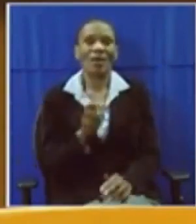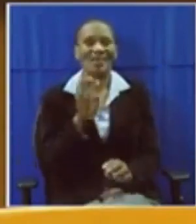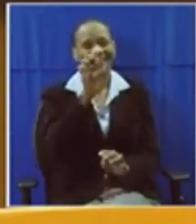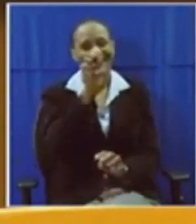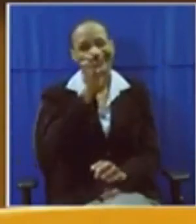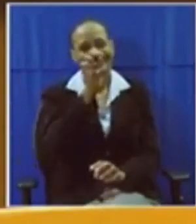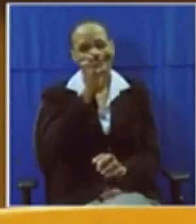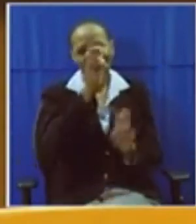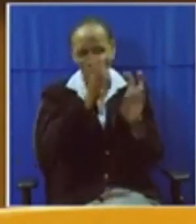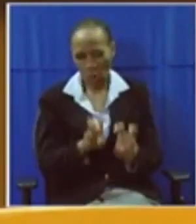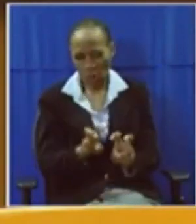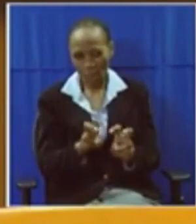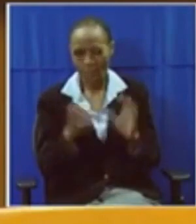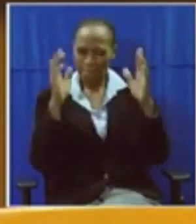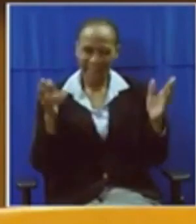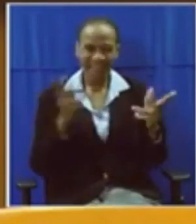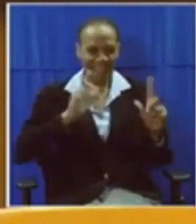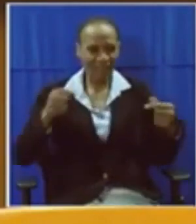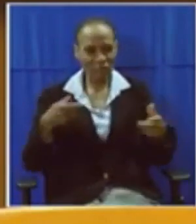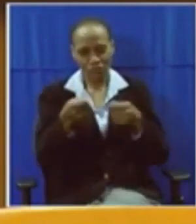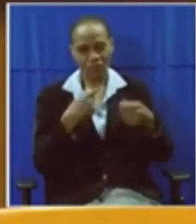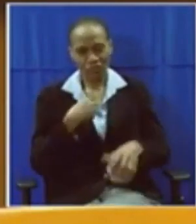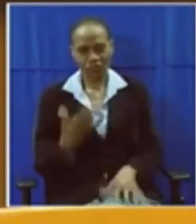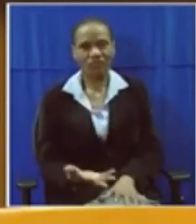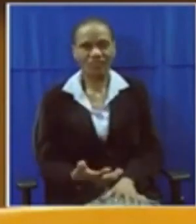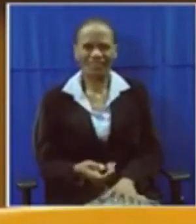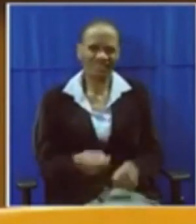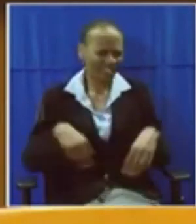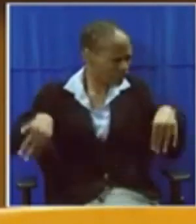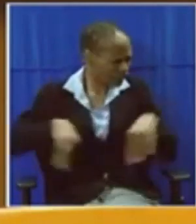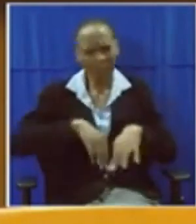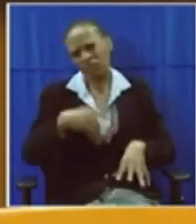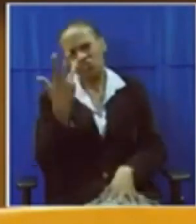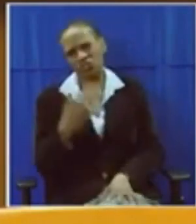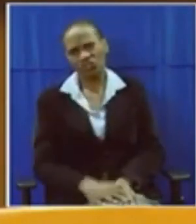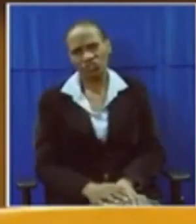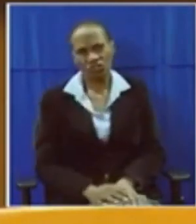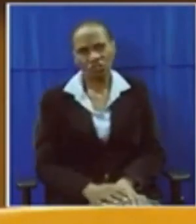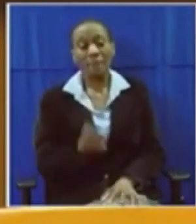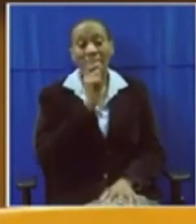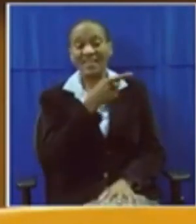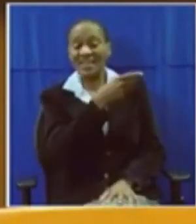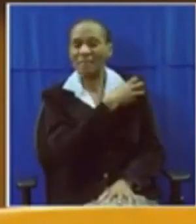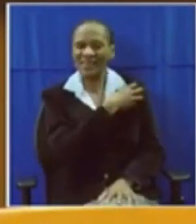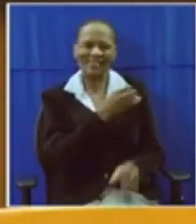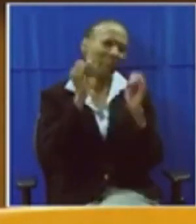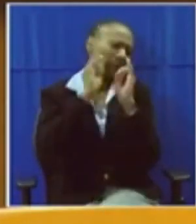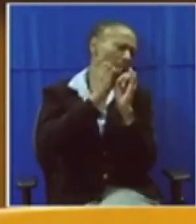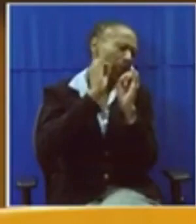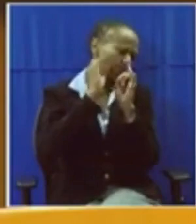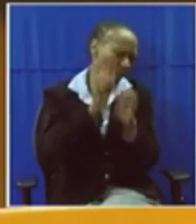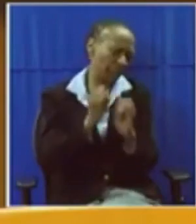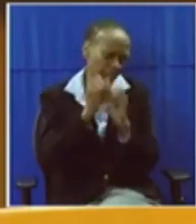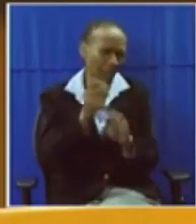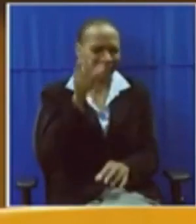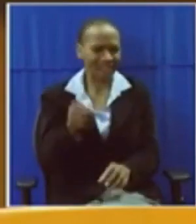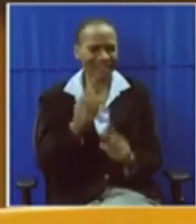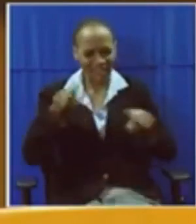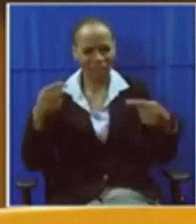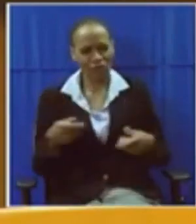to manage. I'm quoting him verbatim. This is utter rubbish, which exposes him as the worst man for the job.